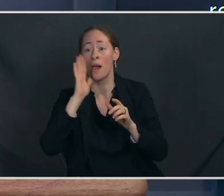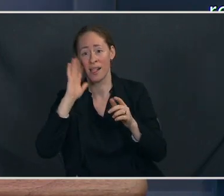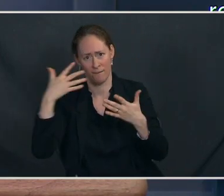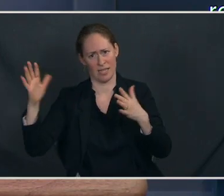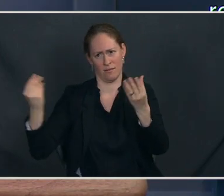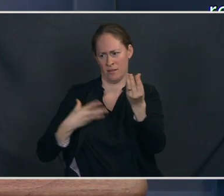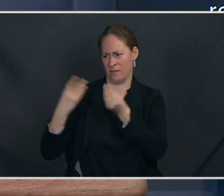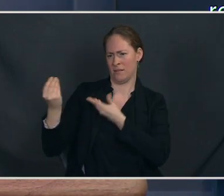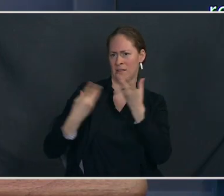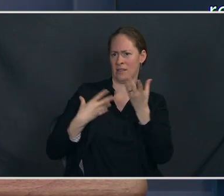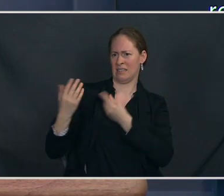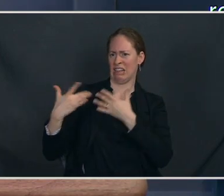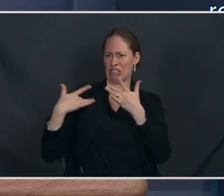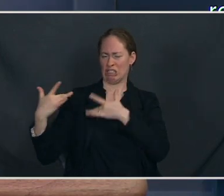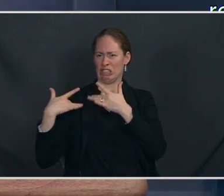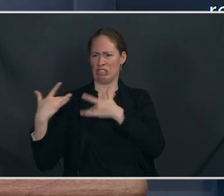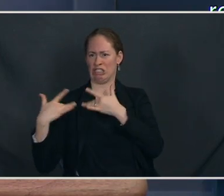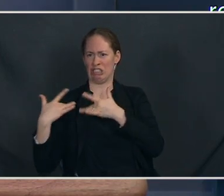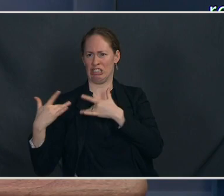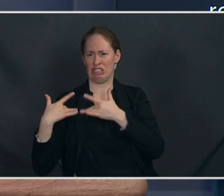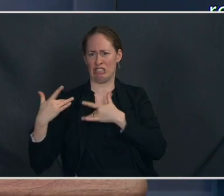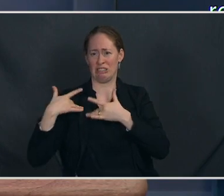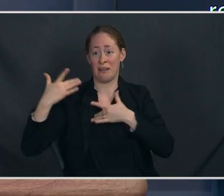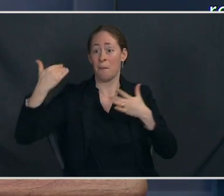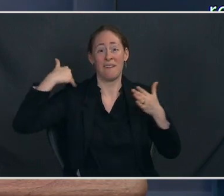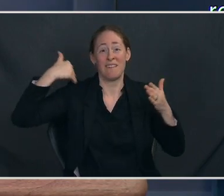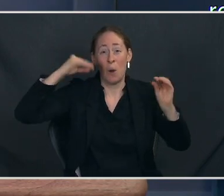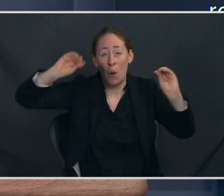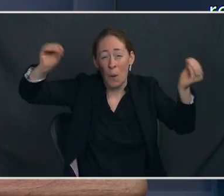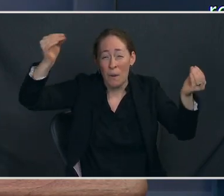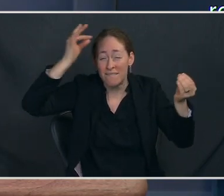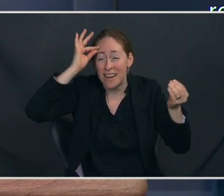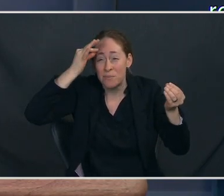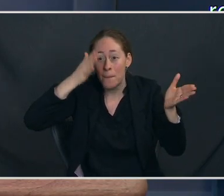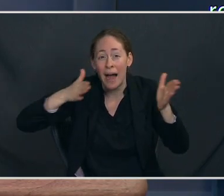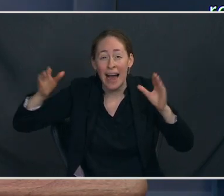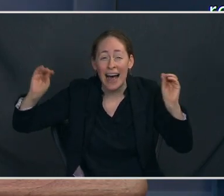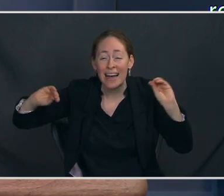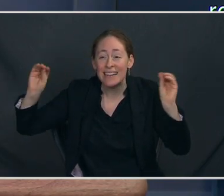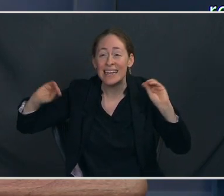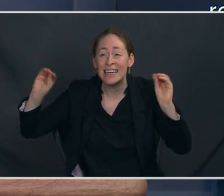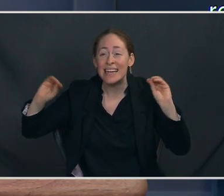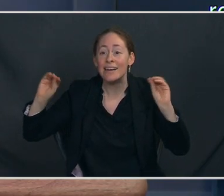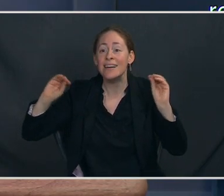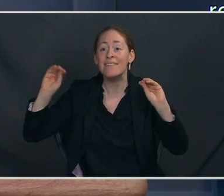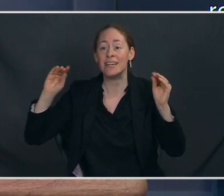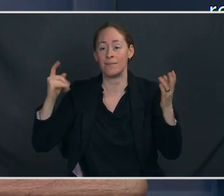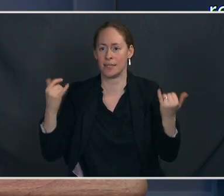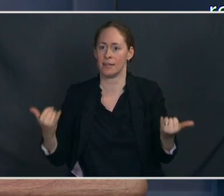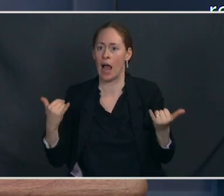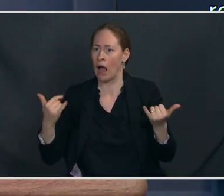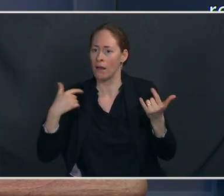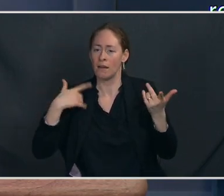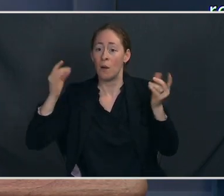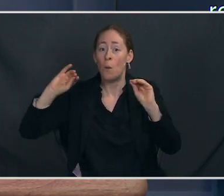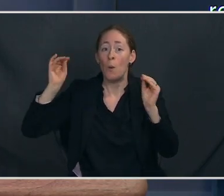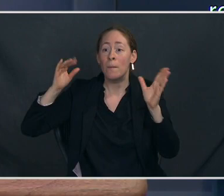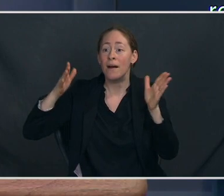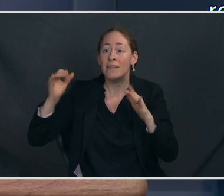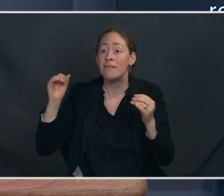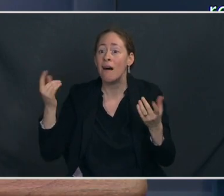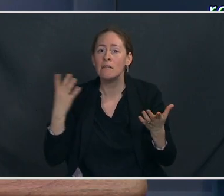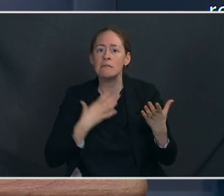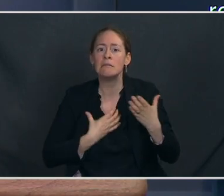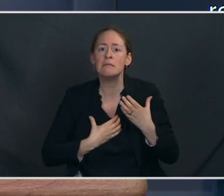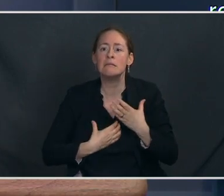been a federal plan in place and that they haven't received the coordination, cooperation, and information they desired. So, in my view, that's a pretty